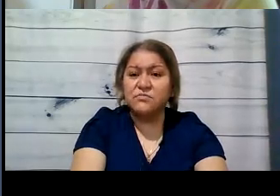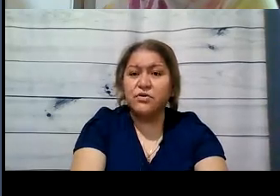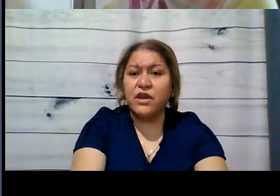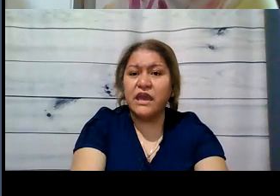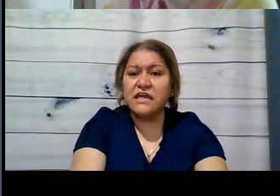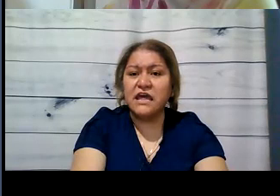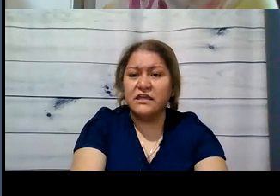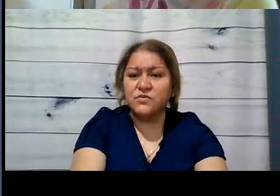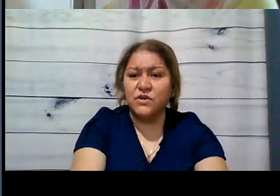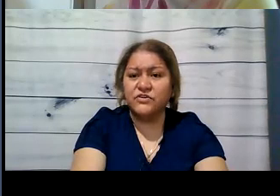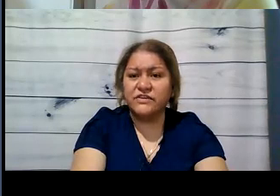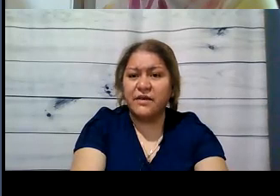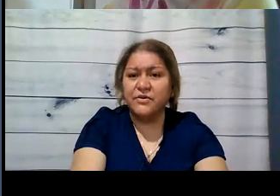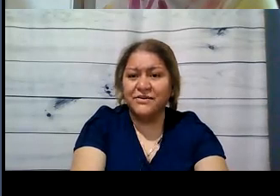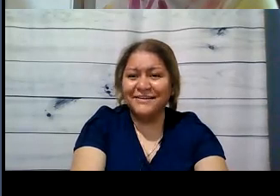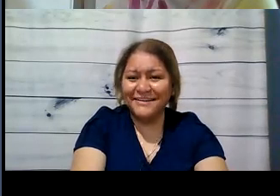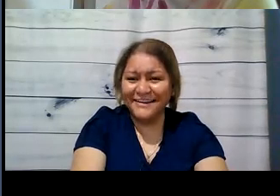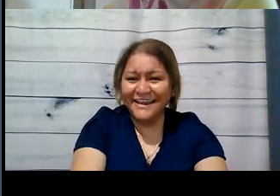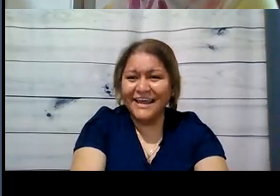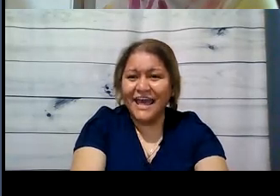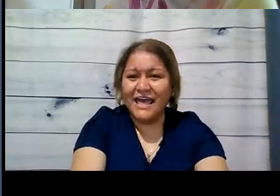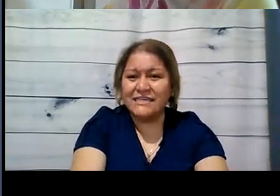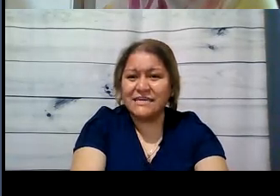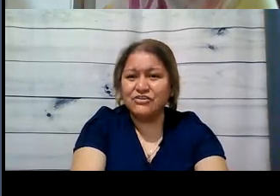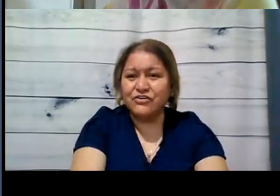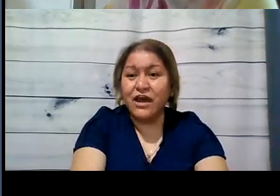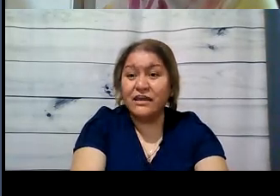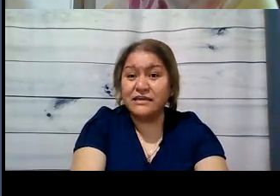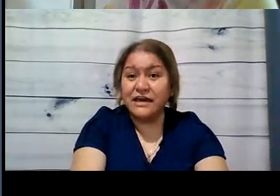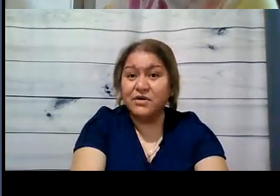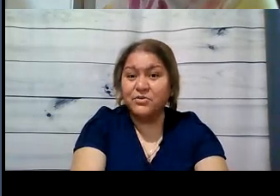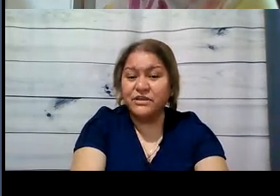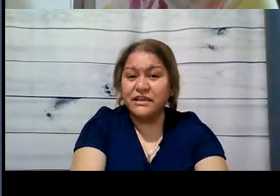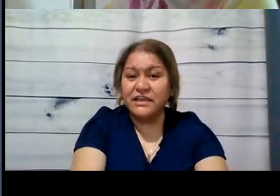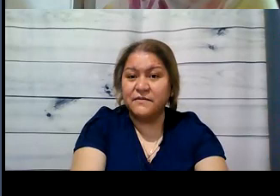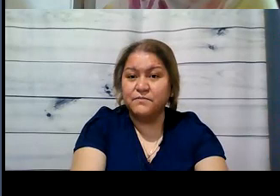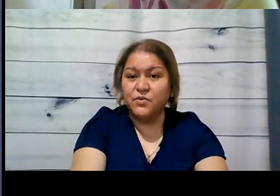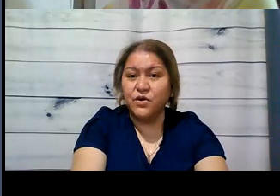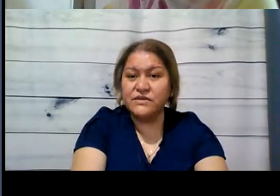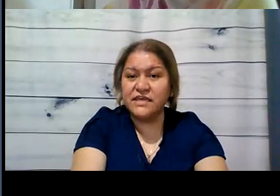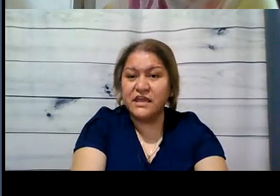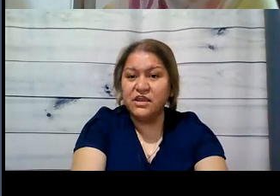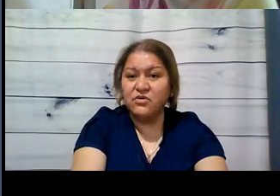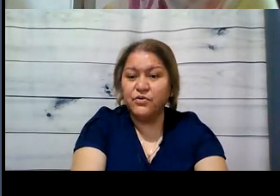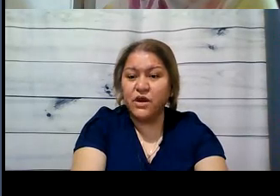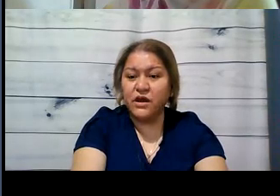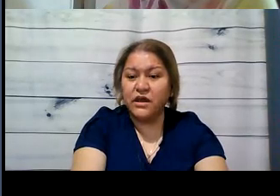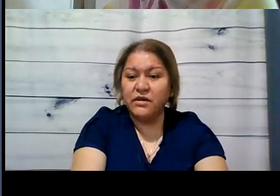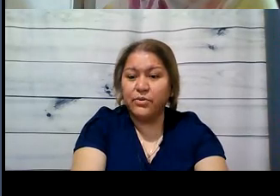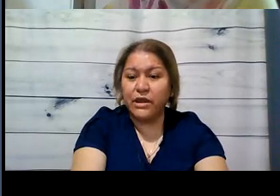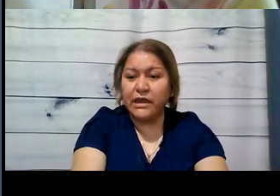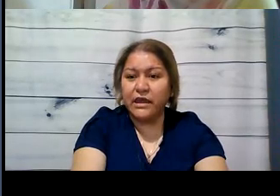"Yes, pray tell us," Walter stammered. As he tried to come up with a name. "What was that?"